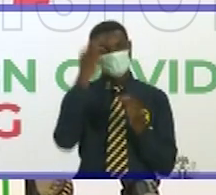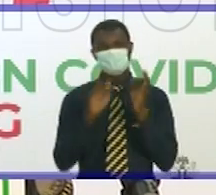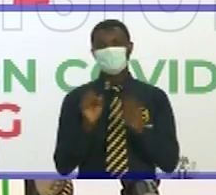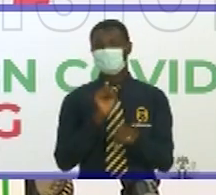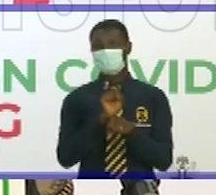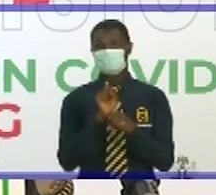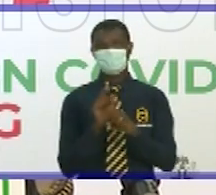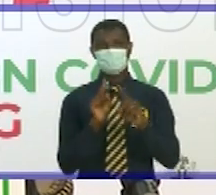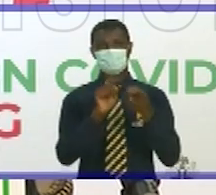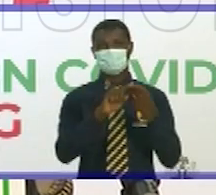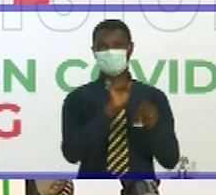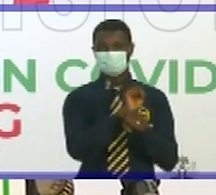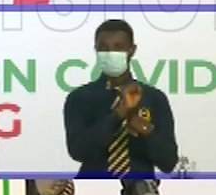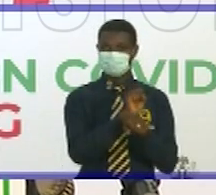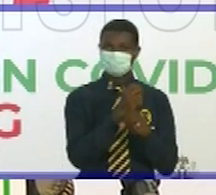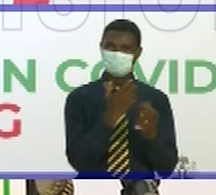o fe lo gba ise